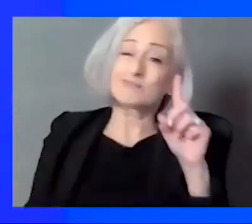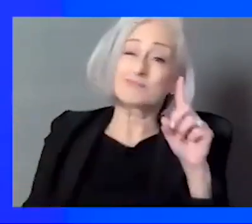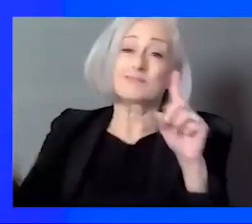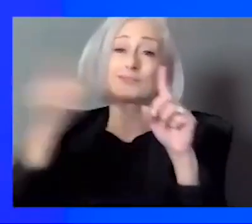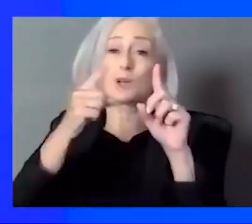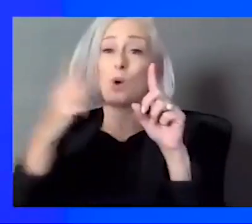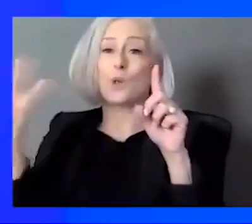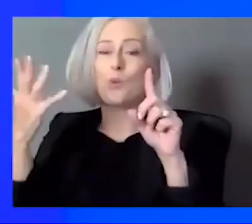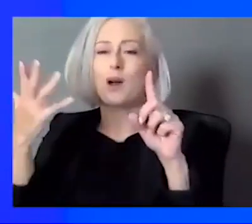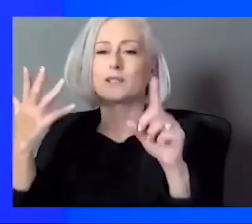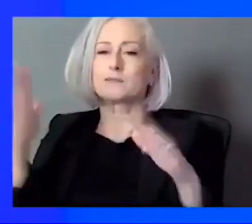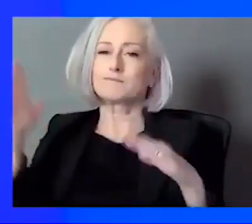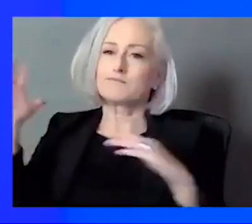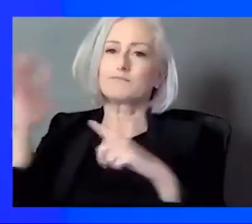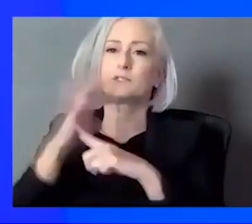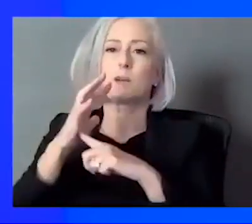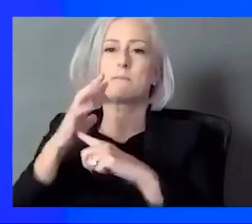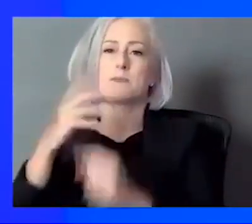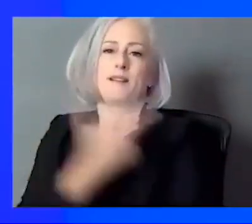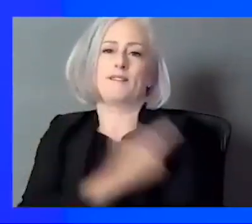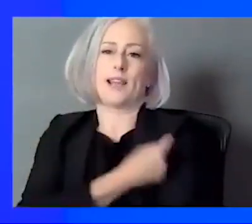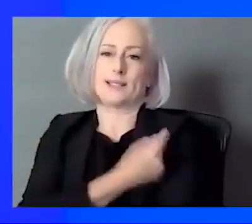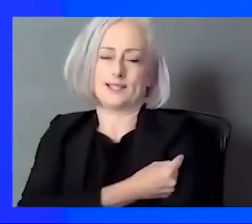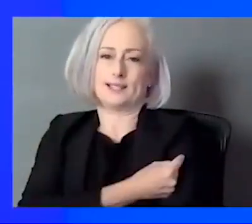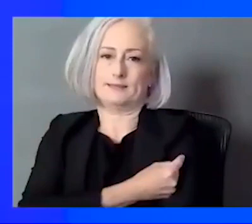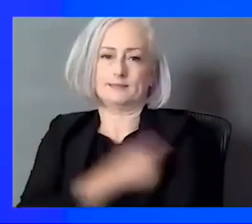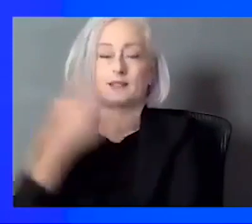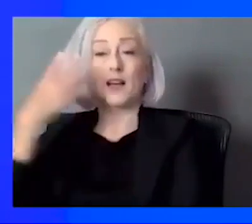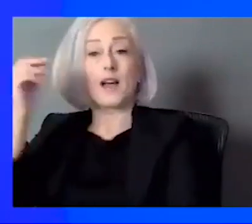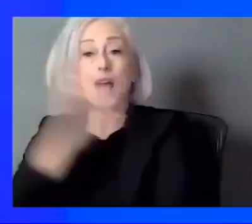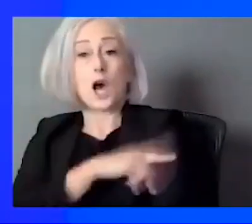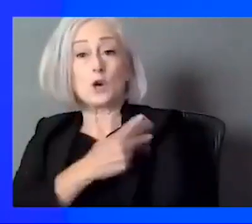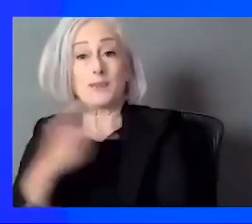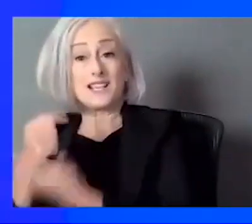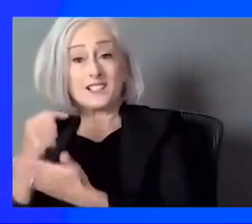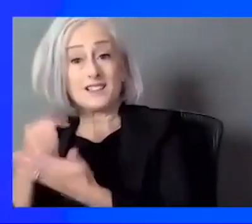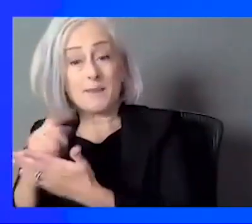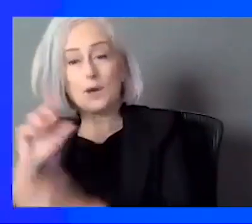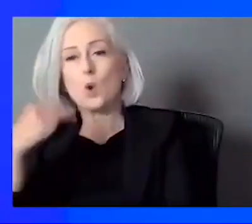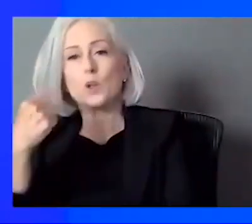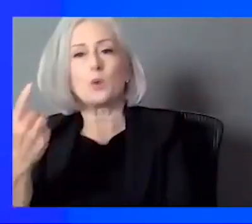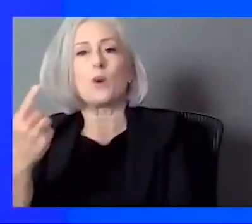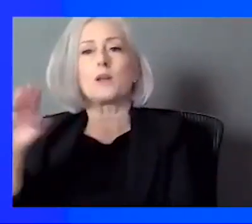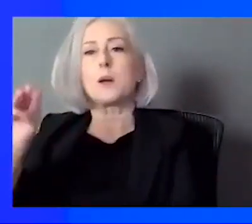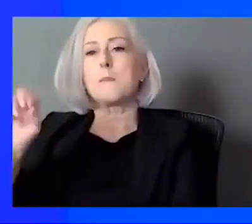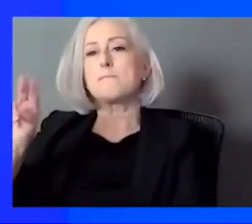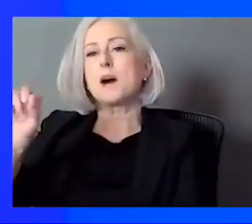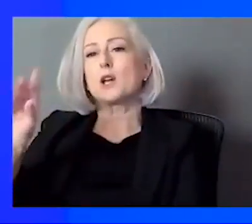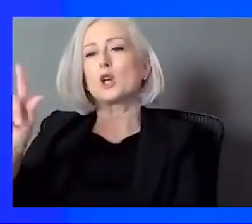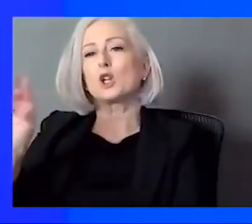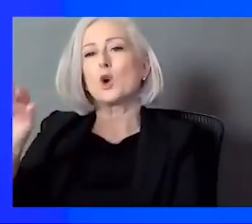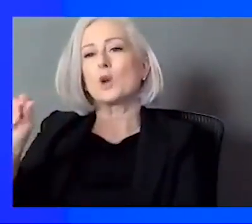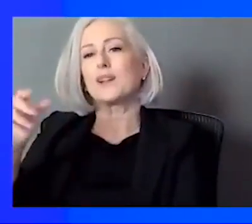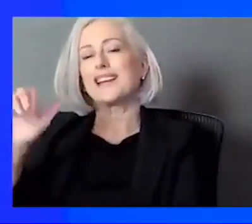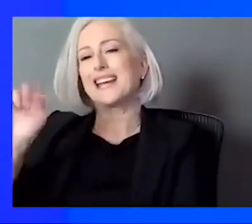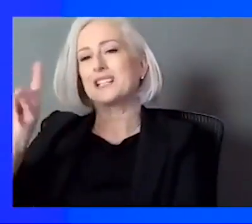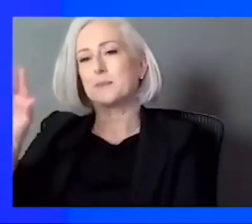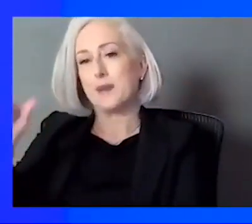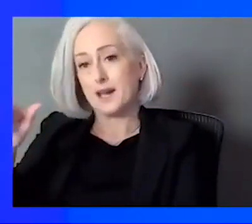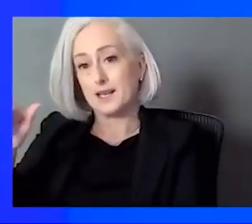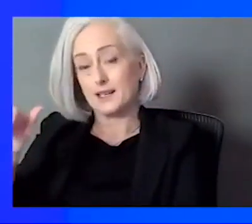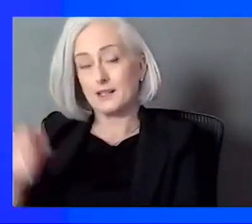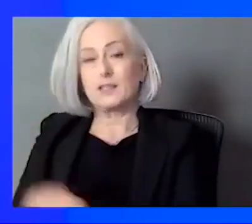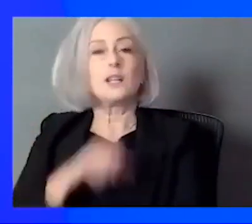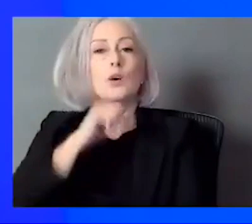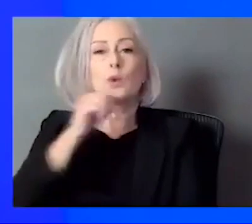The outpatient therapies really is only the monoclonal antibodies. We don't have any oral drugs like Tamiflu